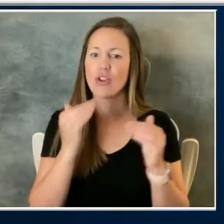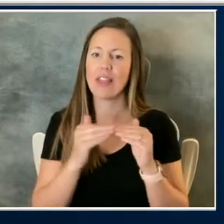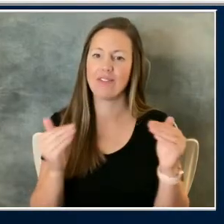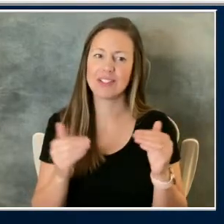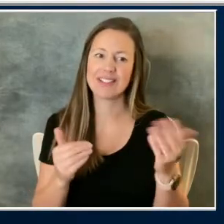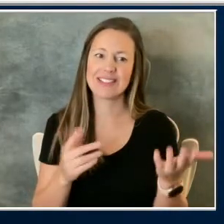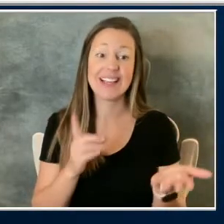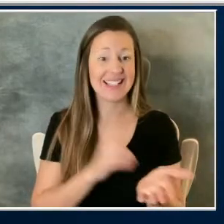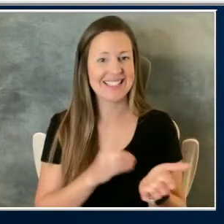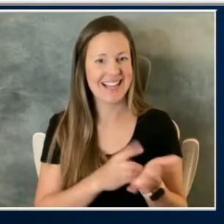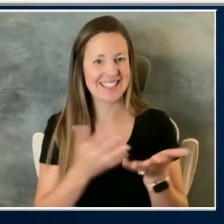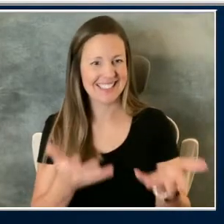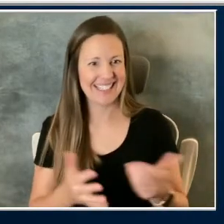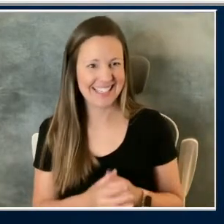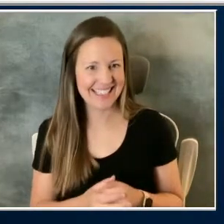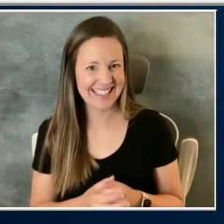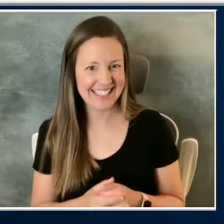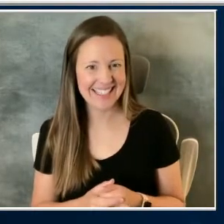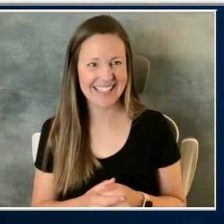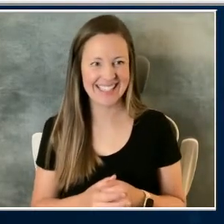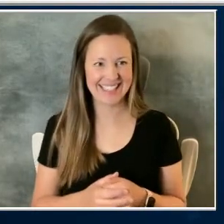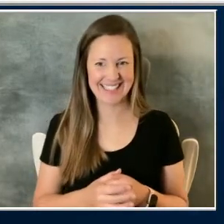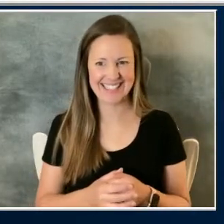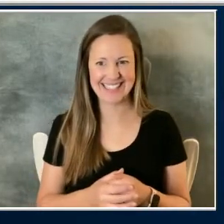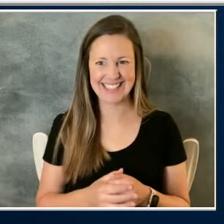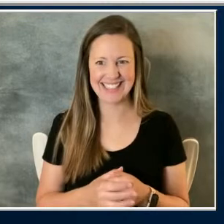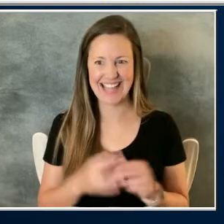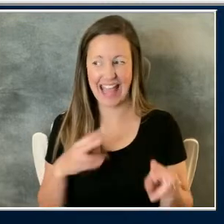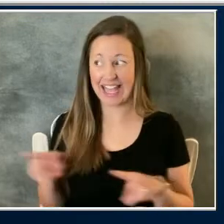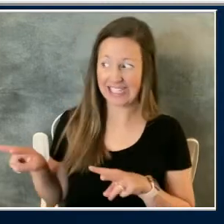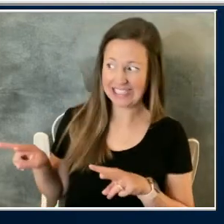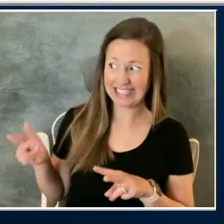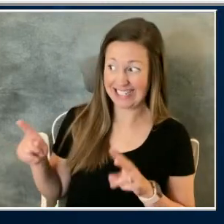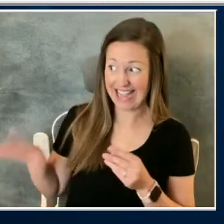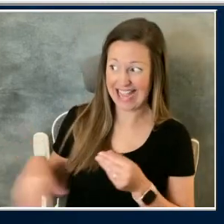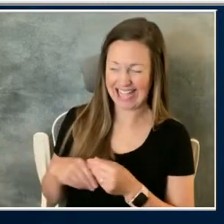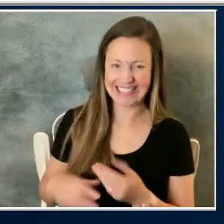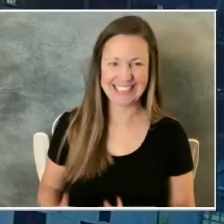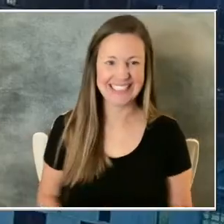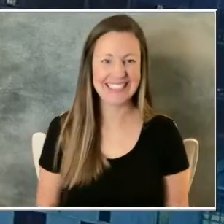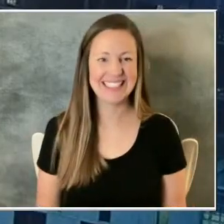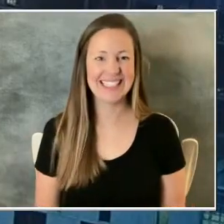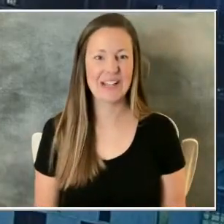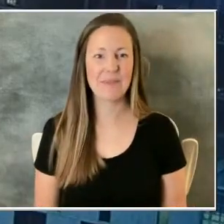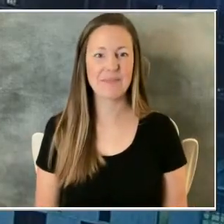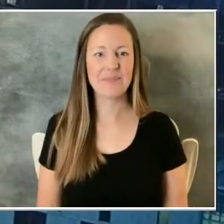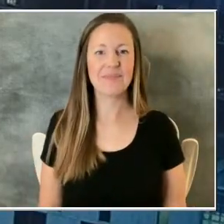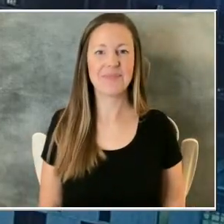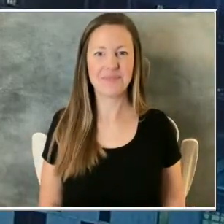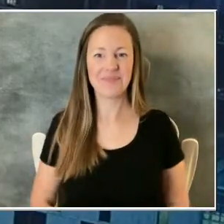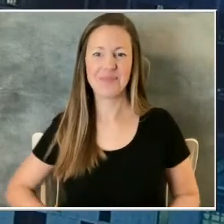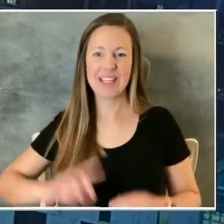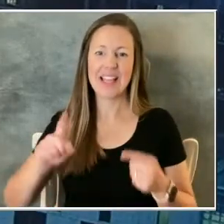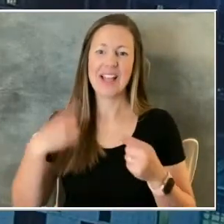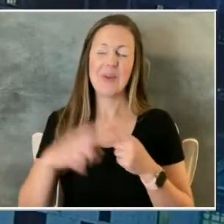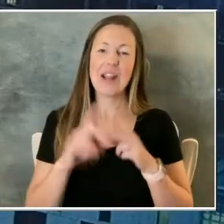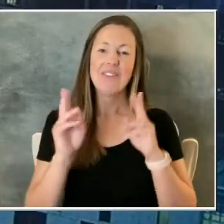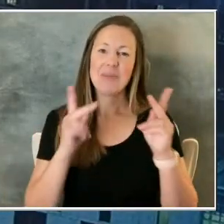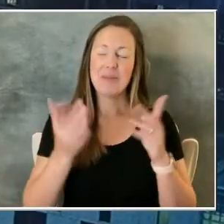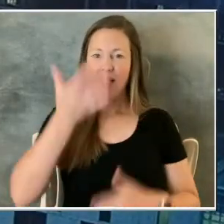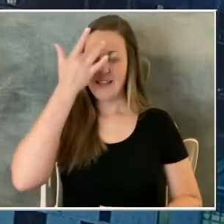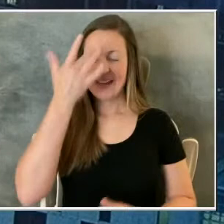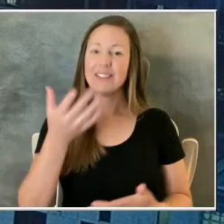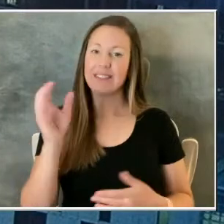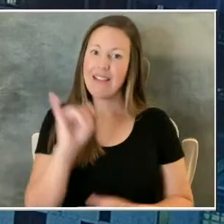he did it. So I looked to her, so Anything to our add? expert here. When people are ill, any kind of infection, illness, we can definitely see a rise in those